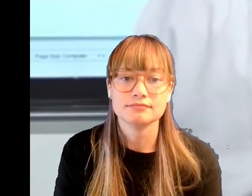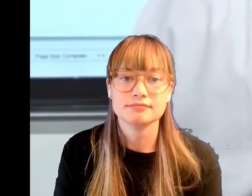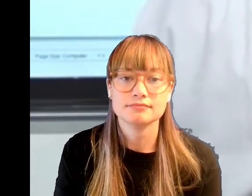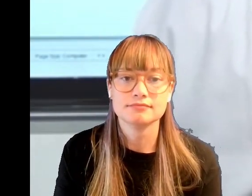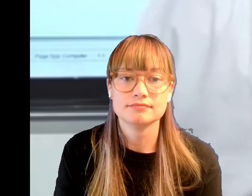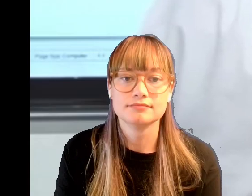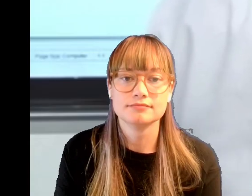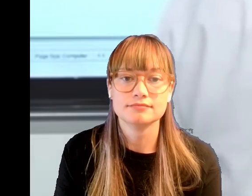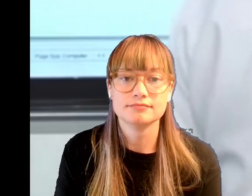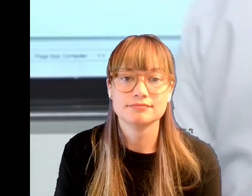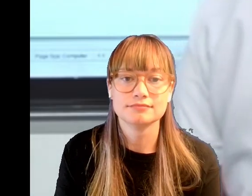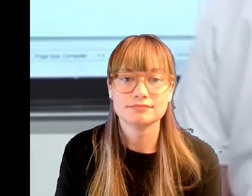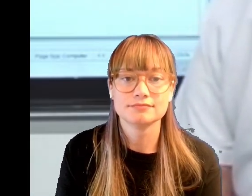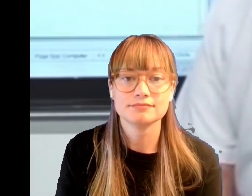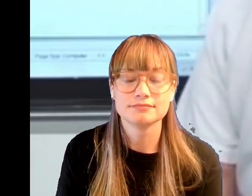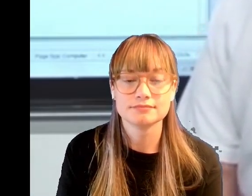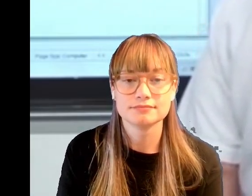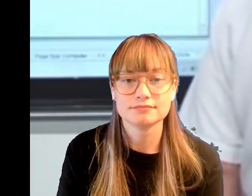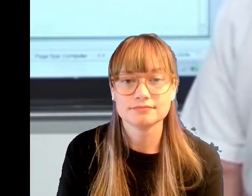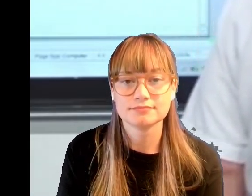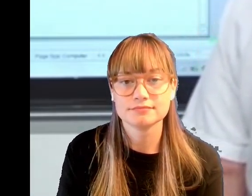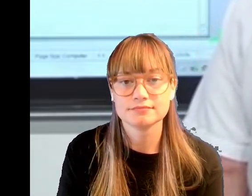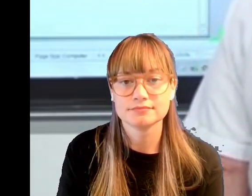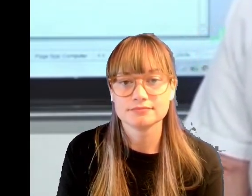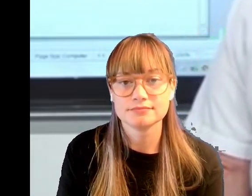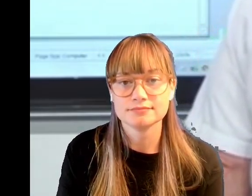X is 10. So